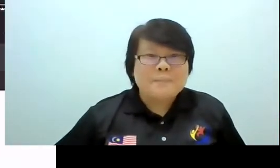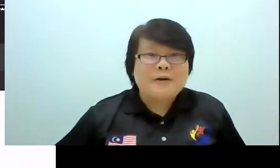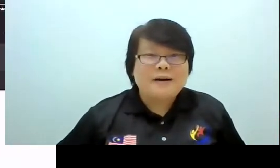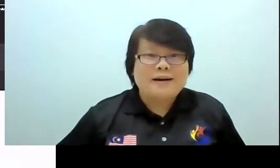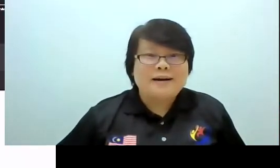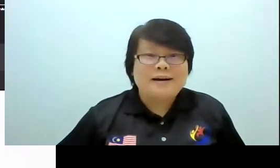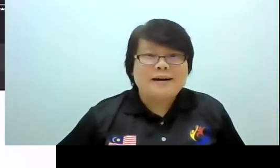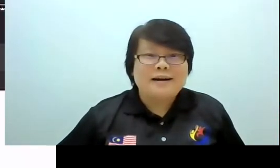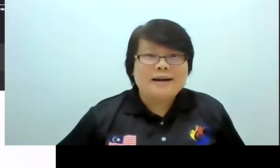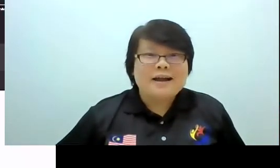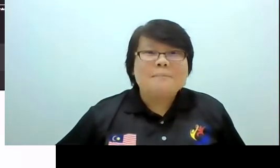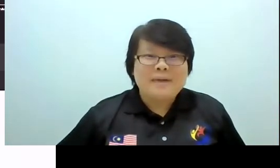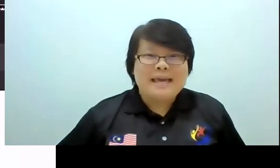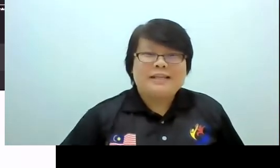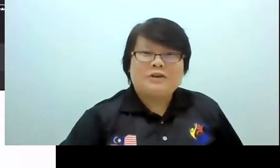go up.